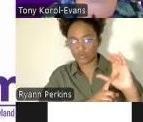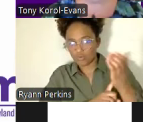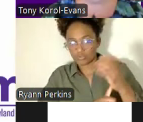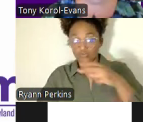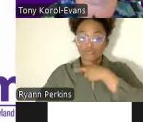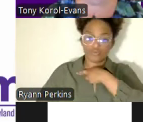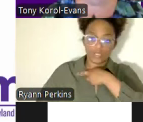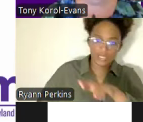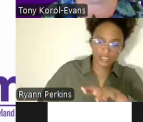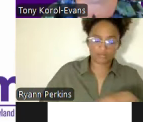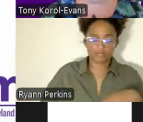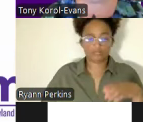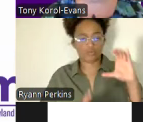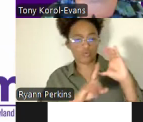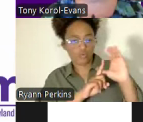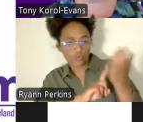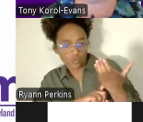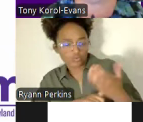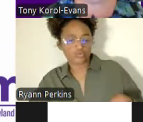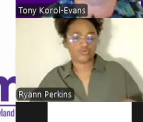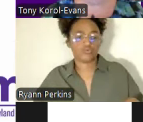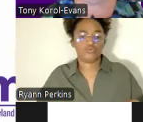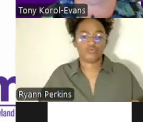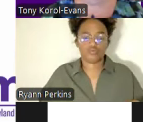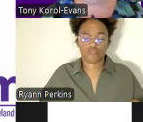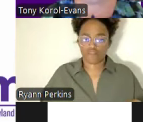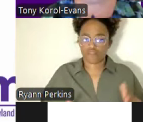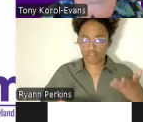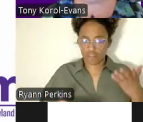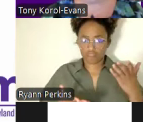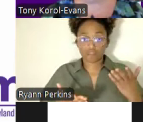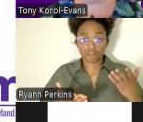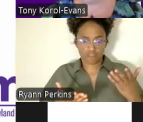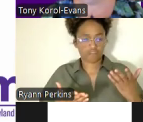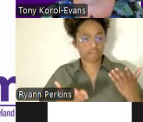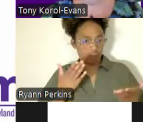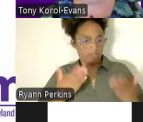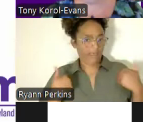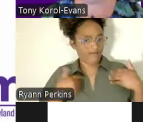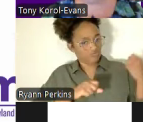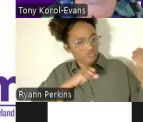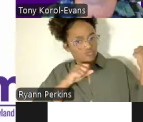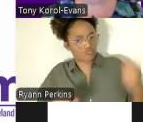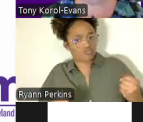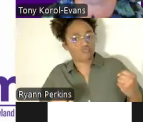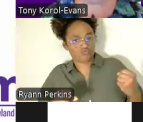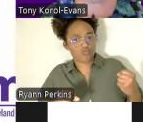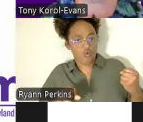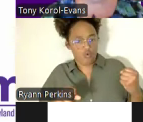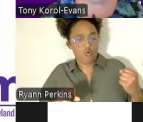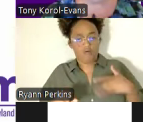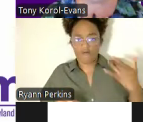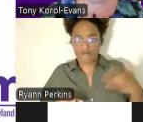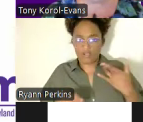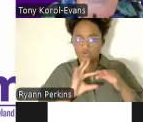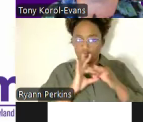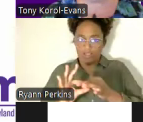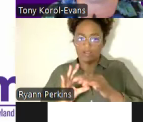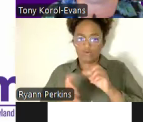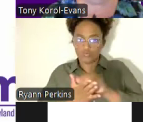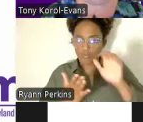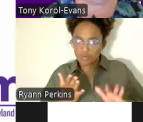their culture might have very strong feelings about abortion one way or another. So